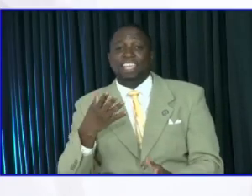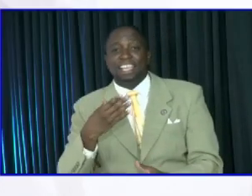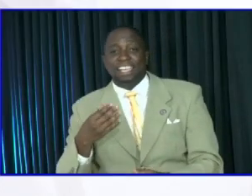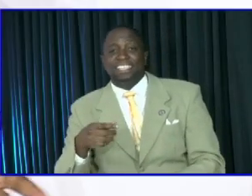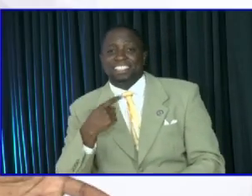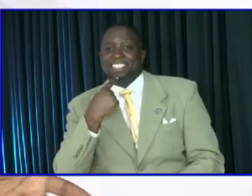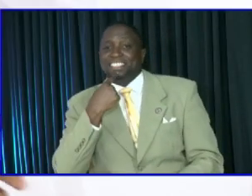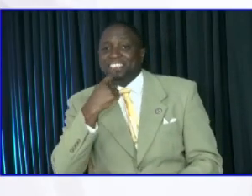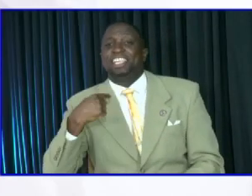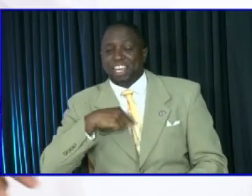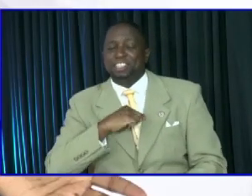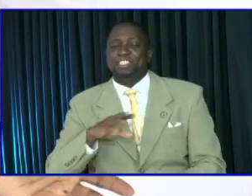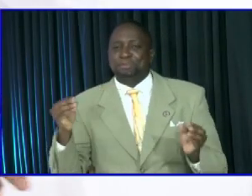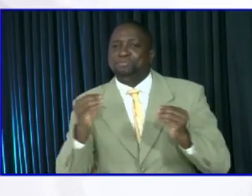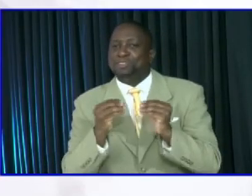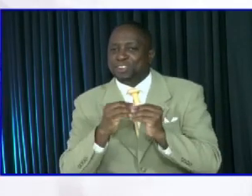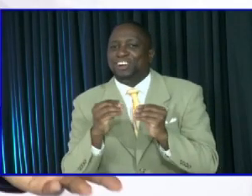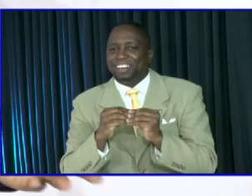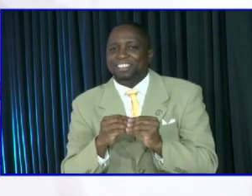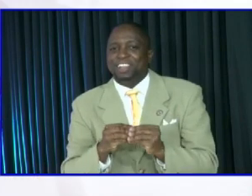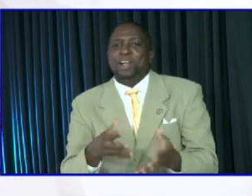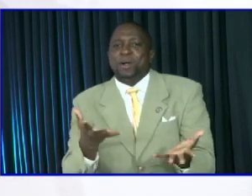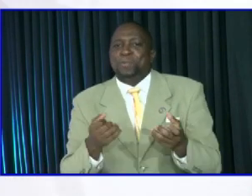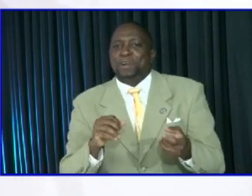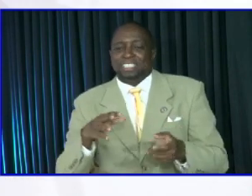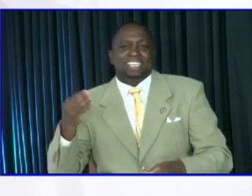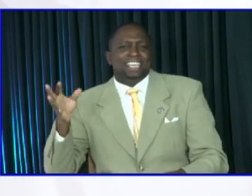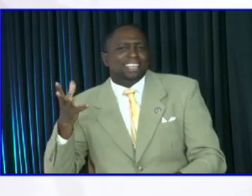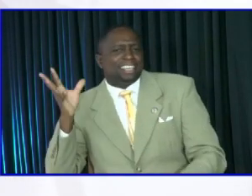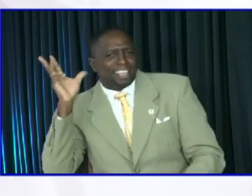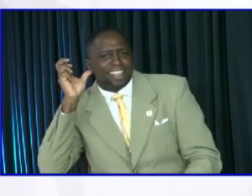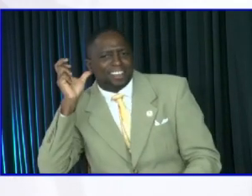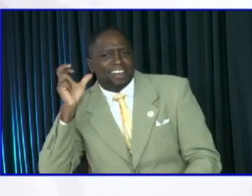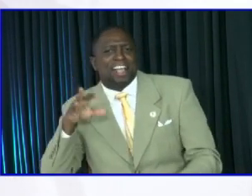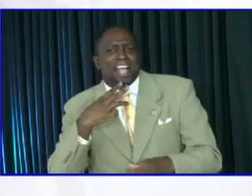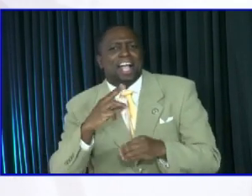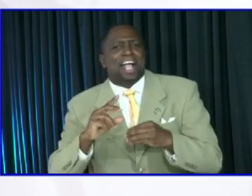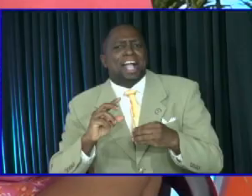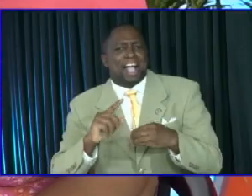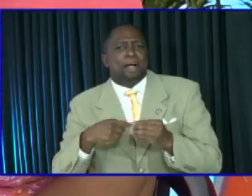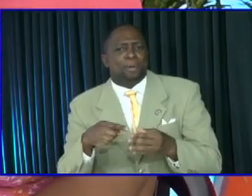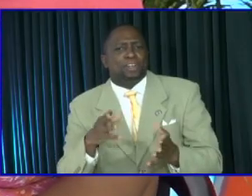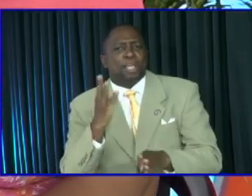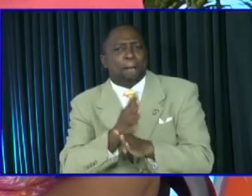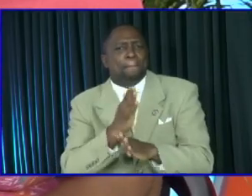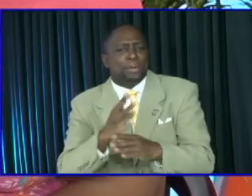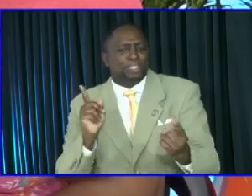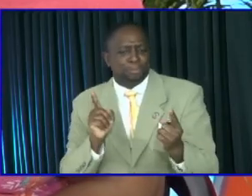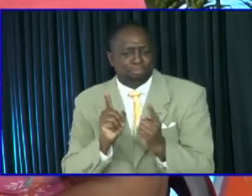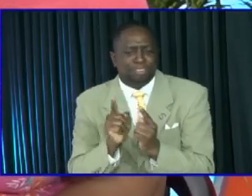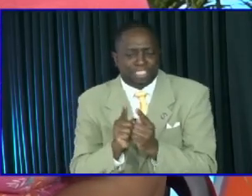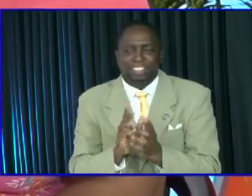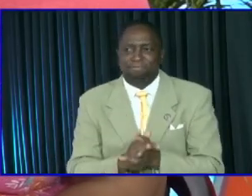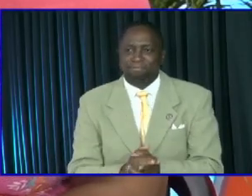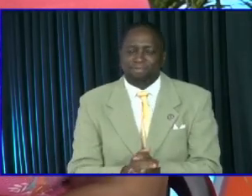Come on, tell us, I want to hear the bus meeting part of the story. We